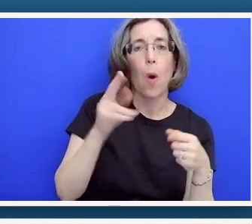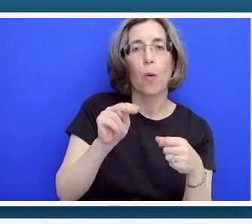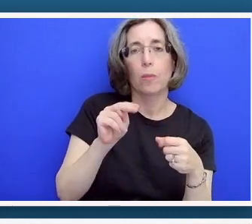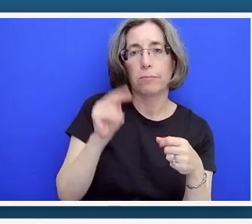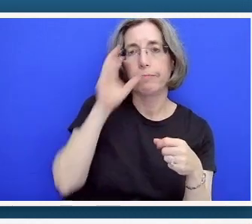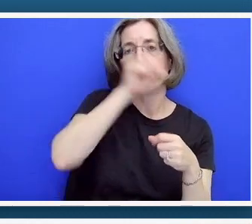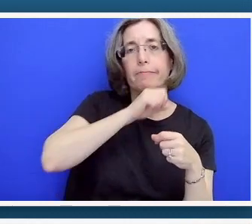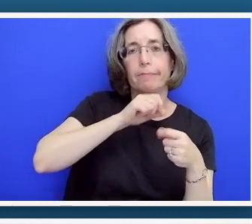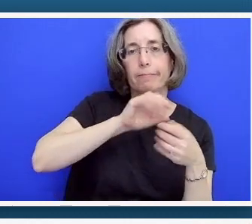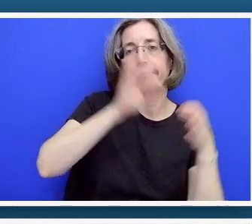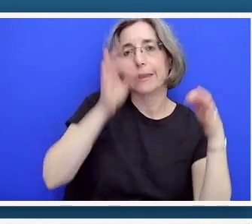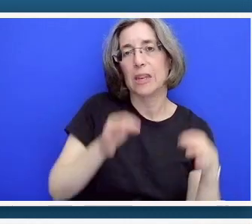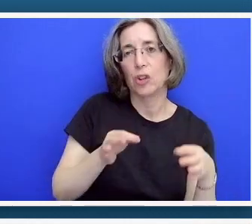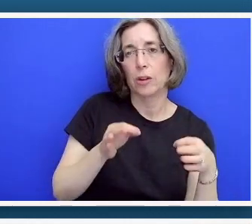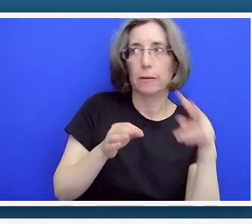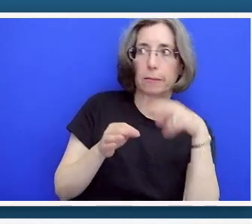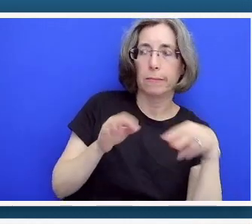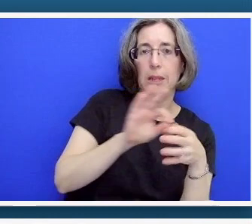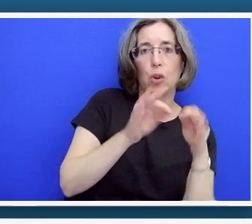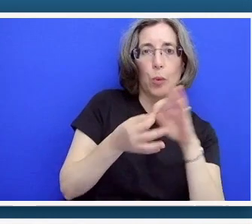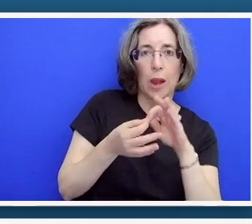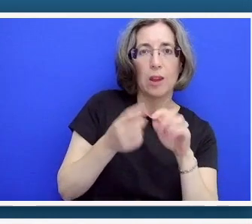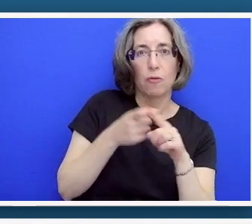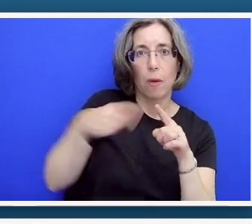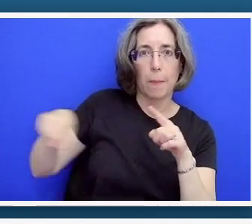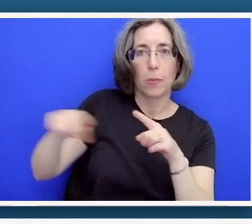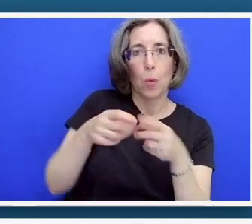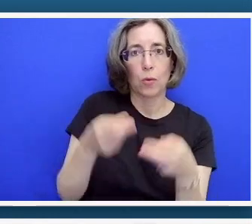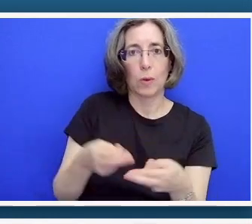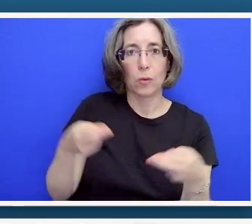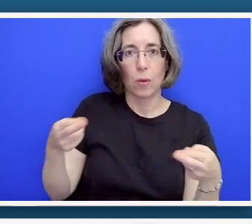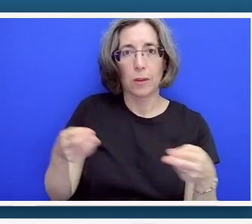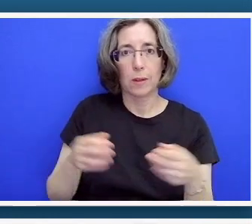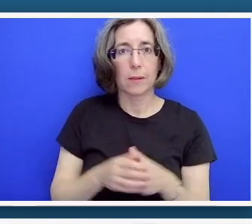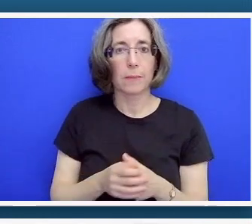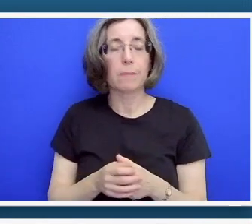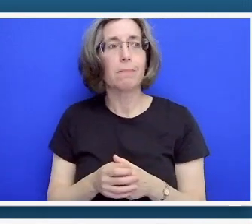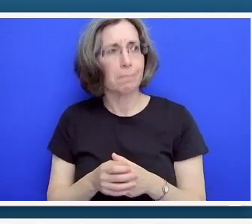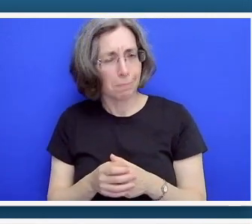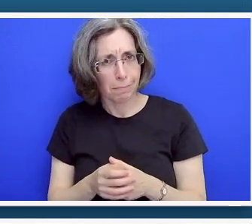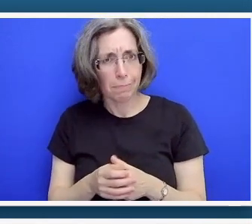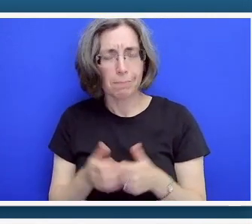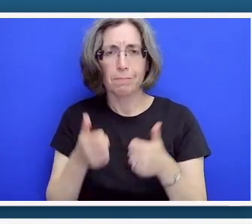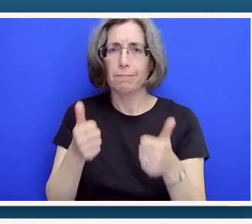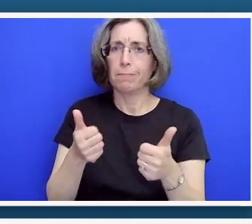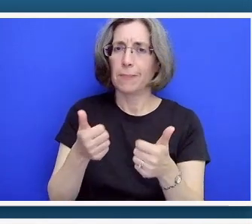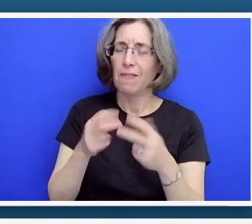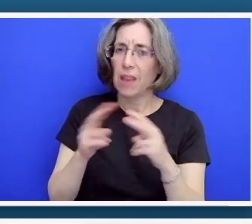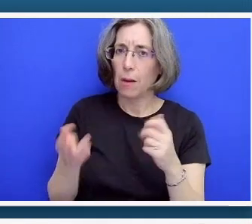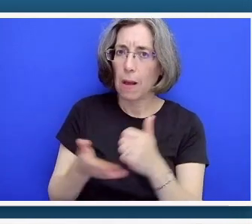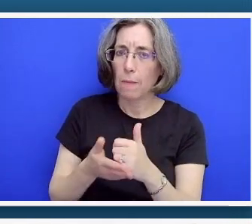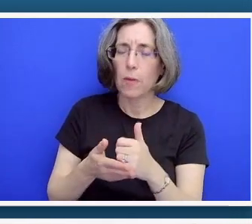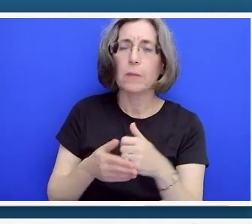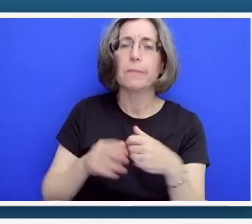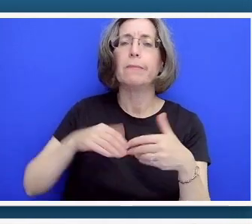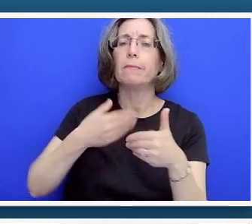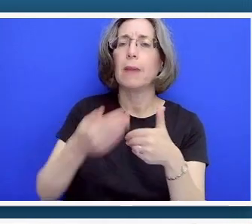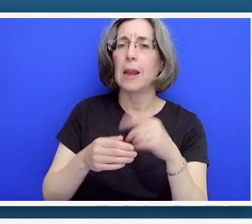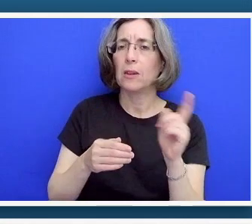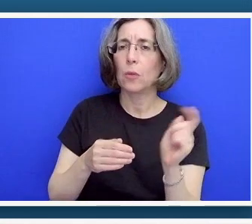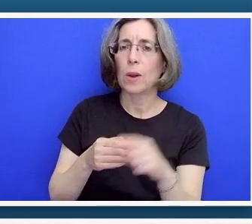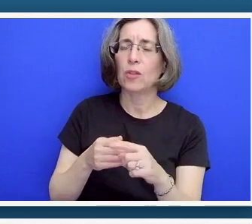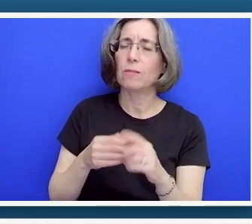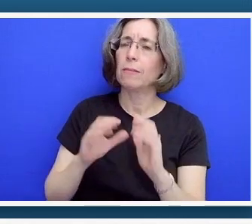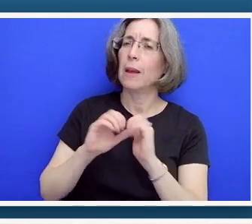Mhm. That is super helpful. And my follow-up question is, how do you start the brainstorming